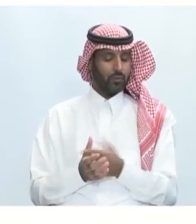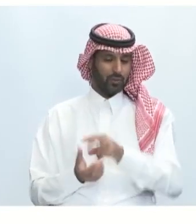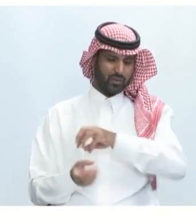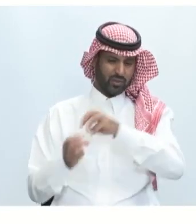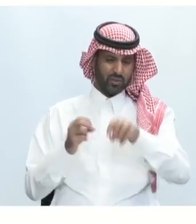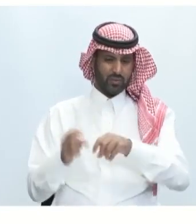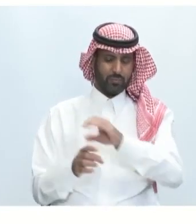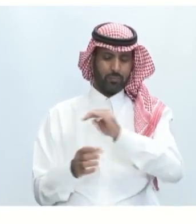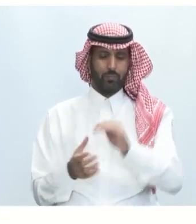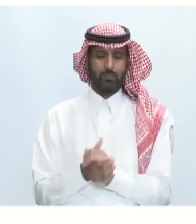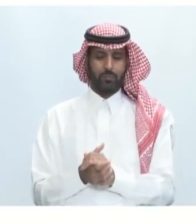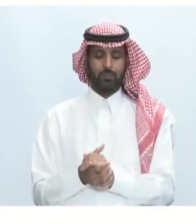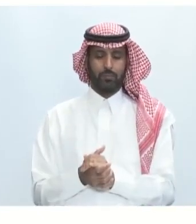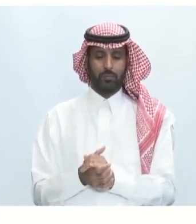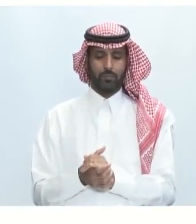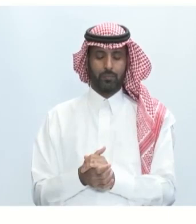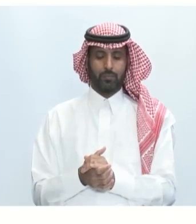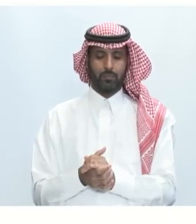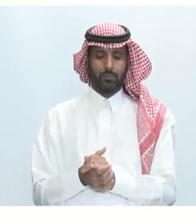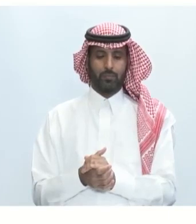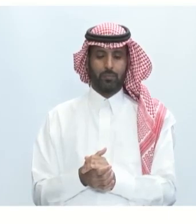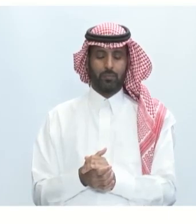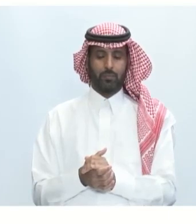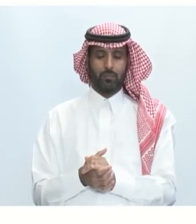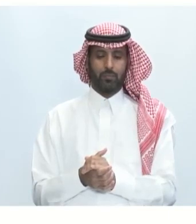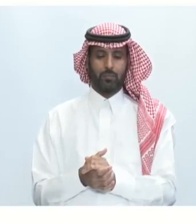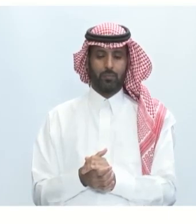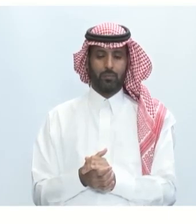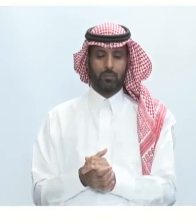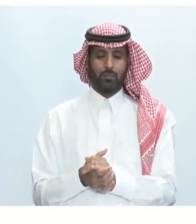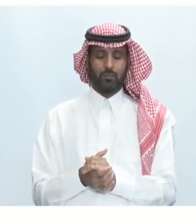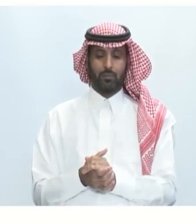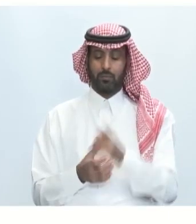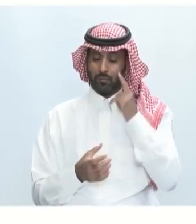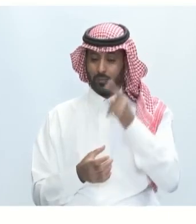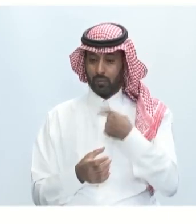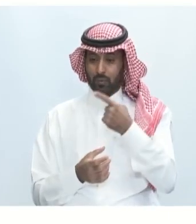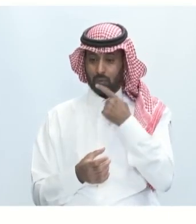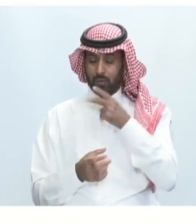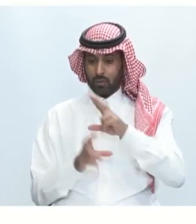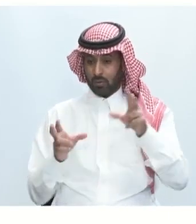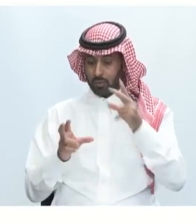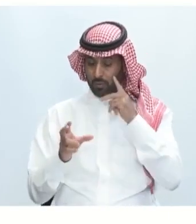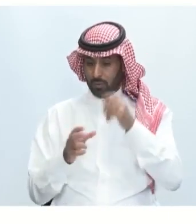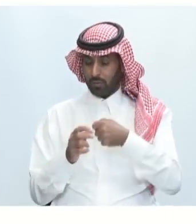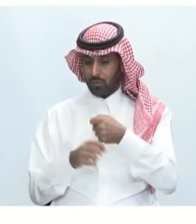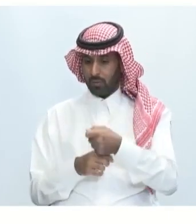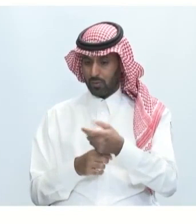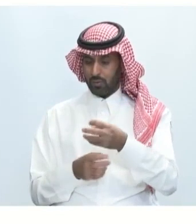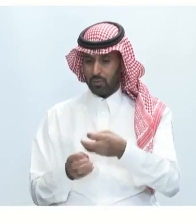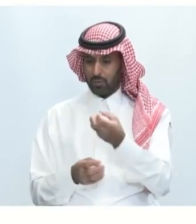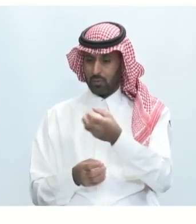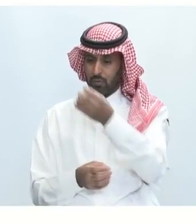rearrange these words? That's correct. Let's read them together. The talk show host poured the celebrity